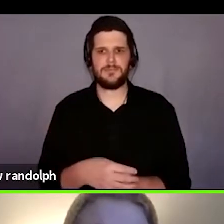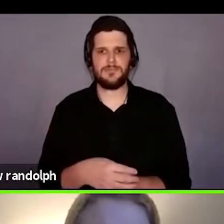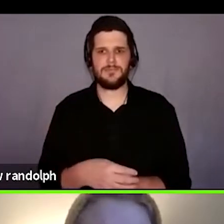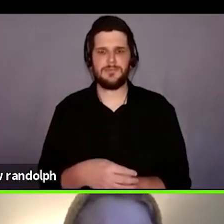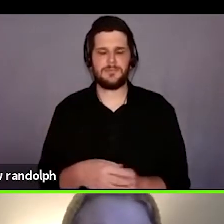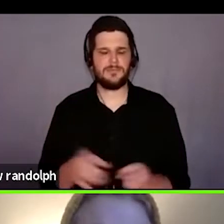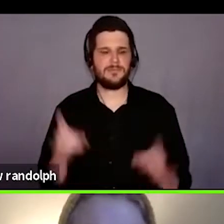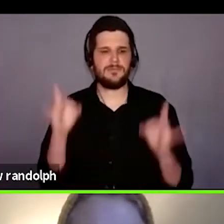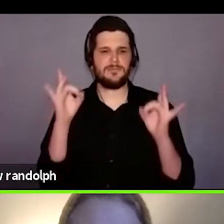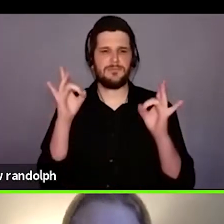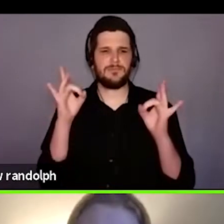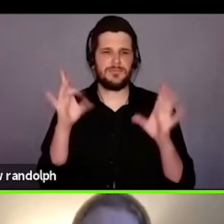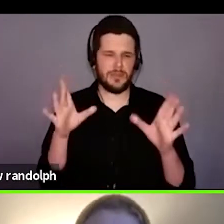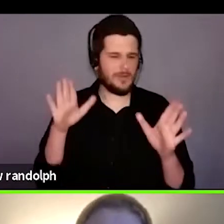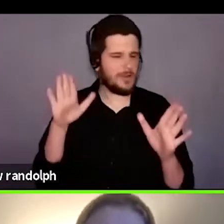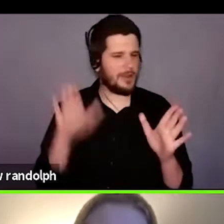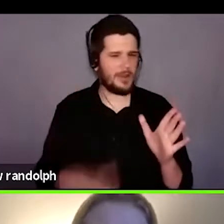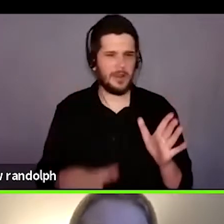disgustingly low.